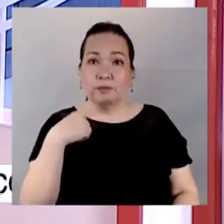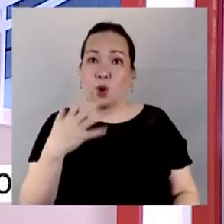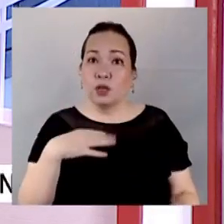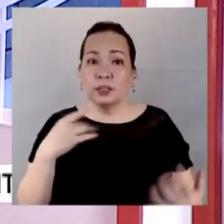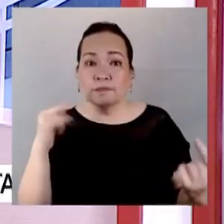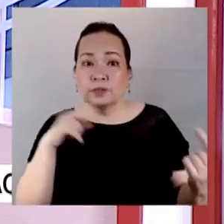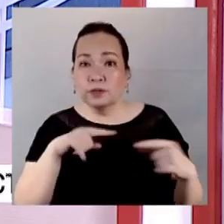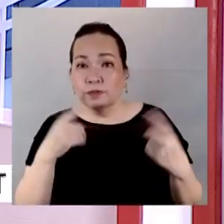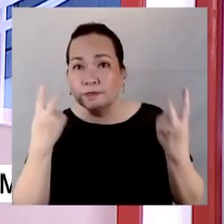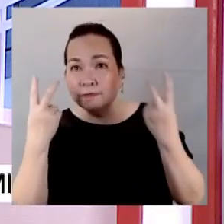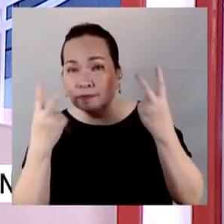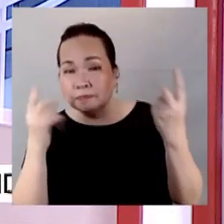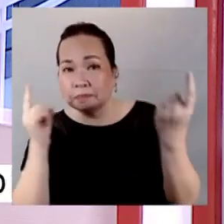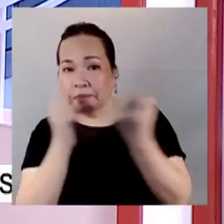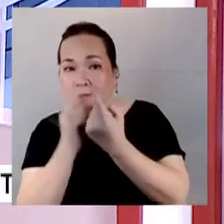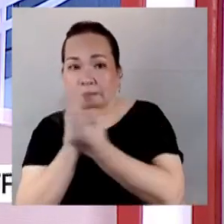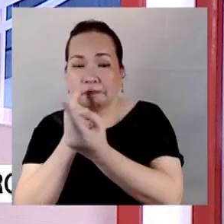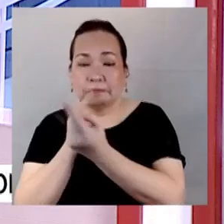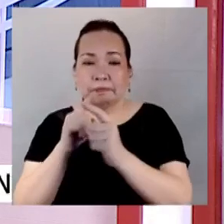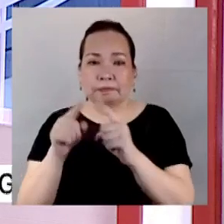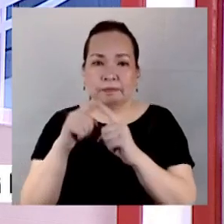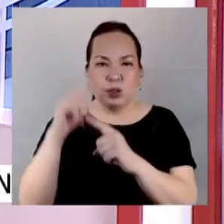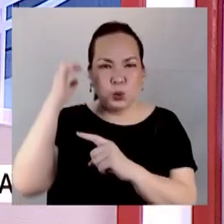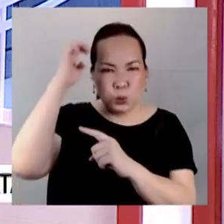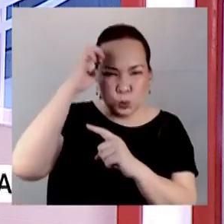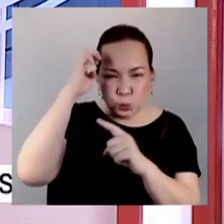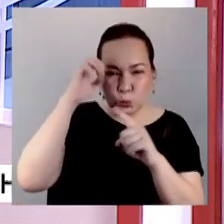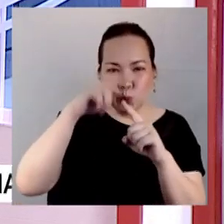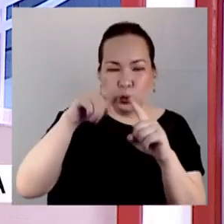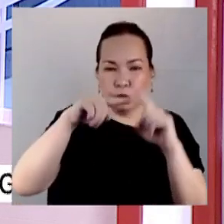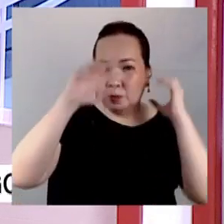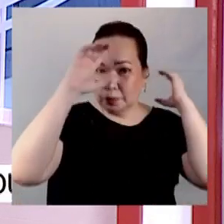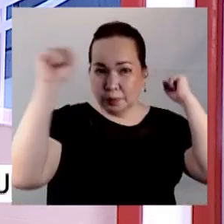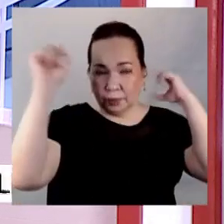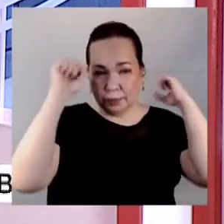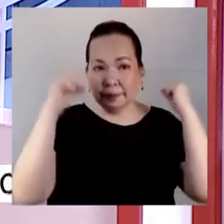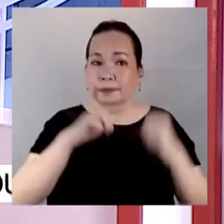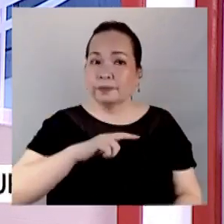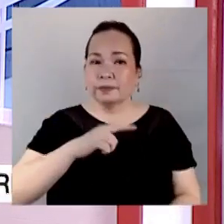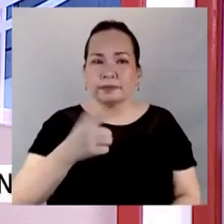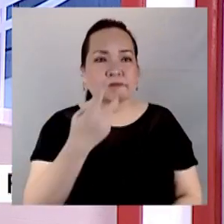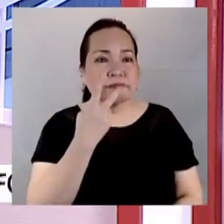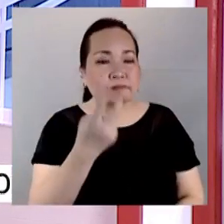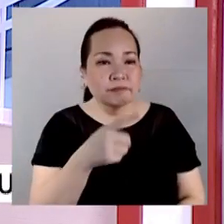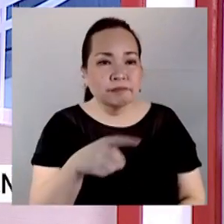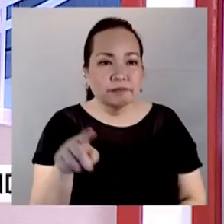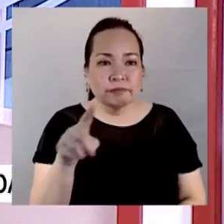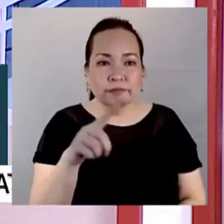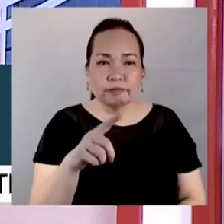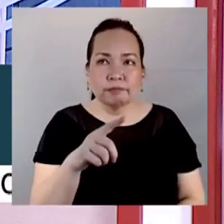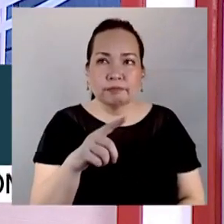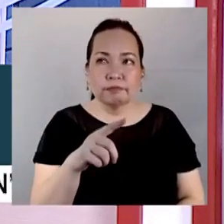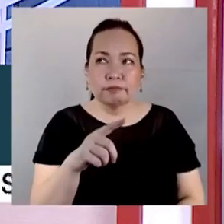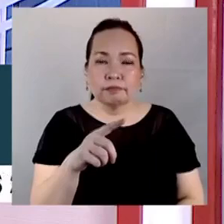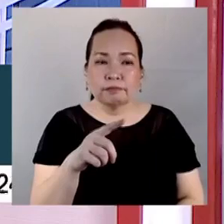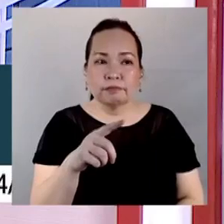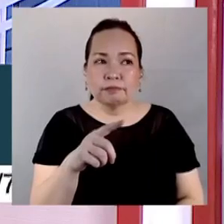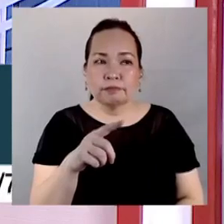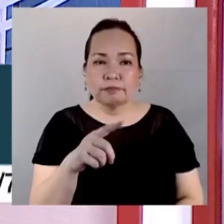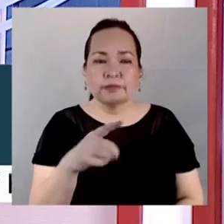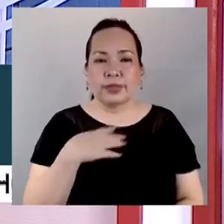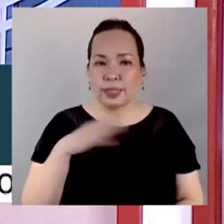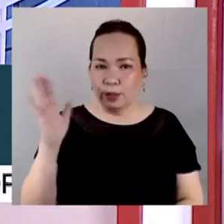Nations envoy and European ambassadors. Our correspondent Katrina Domingo now joins us with the details. Kat, over to you. Hi,